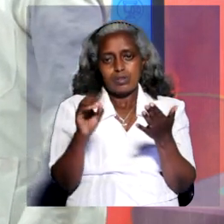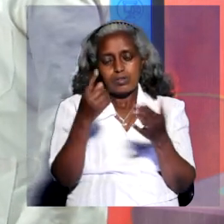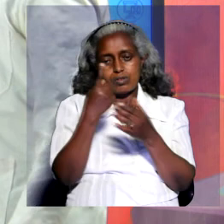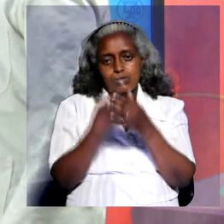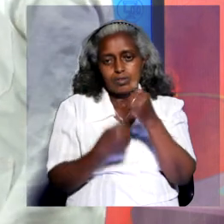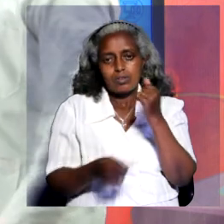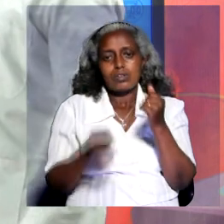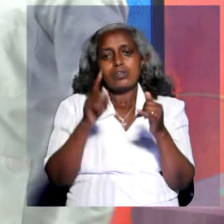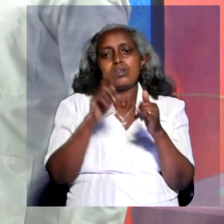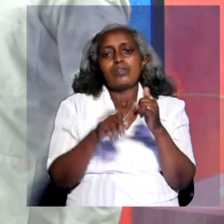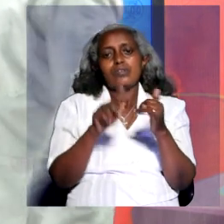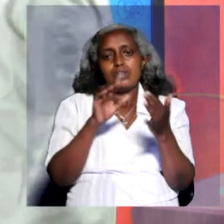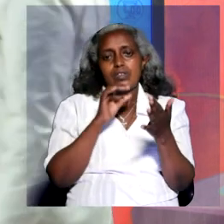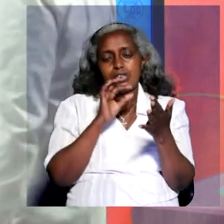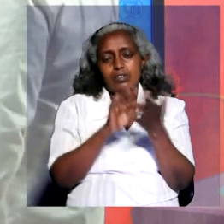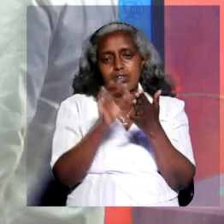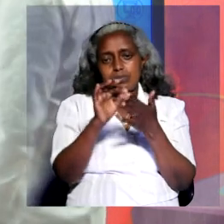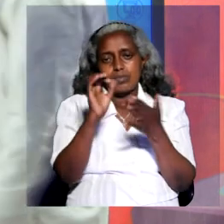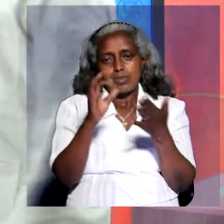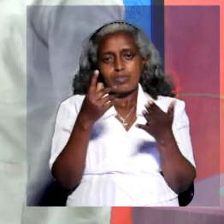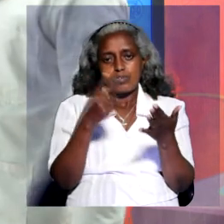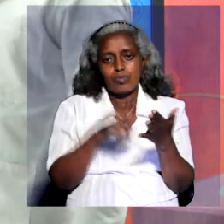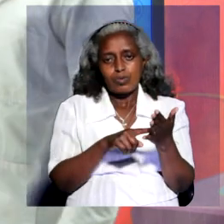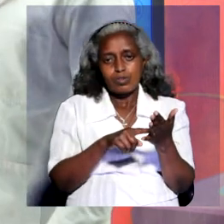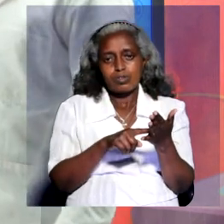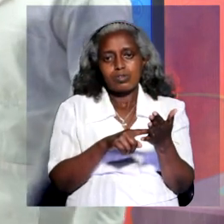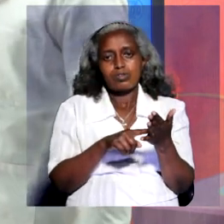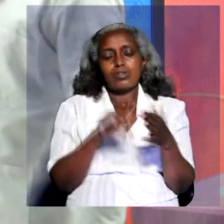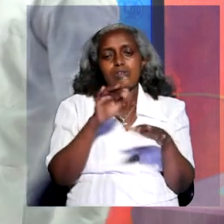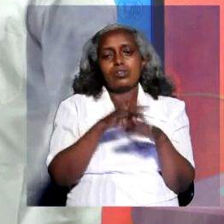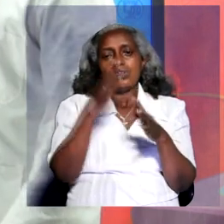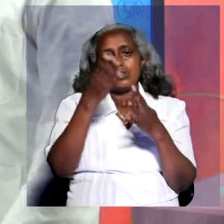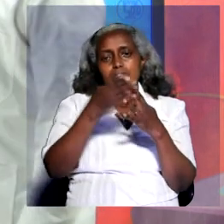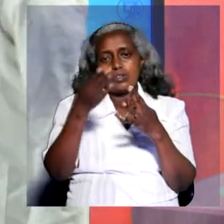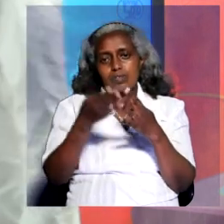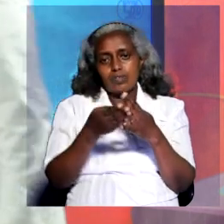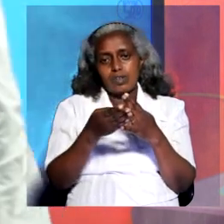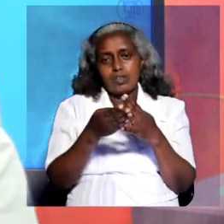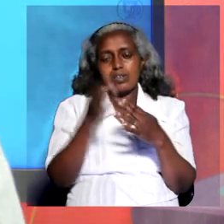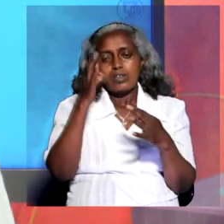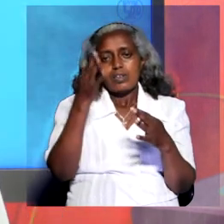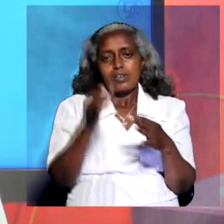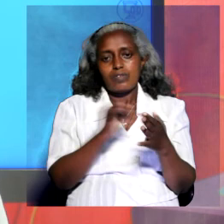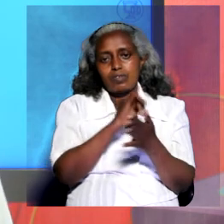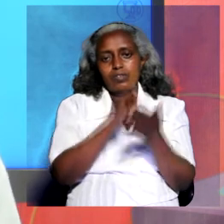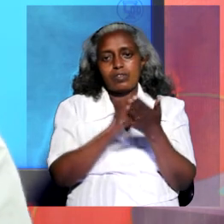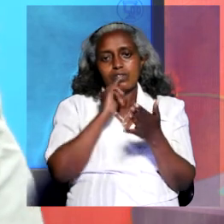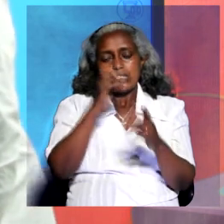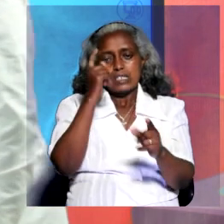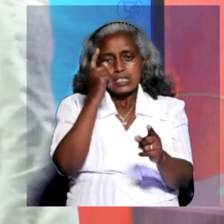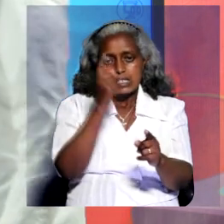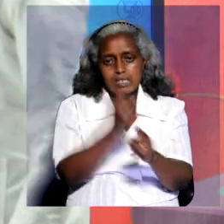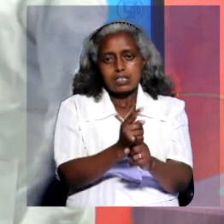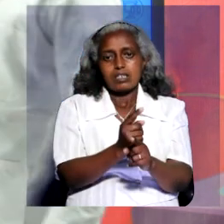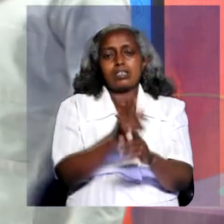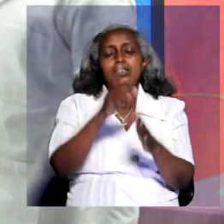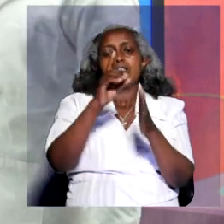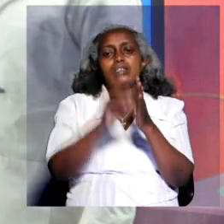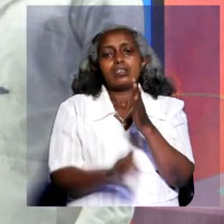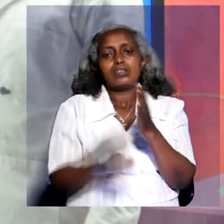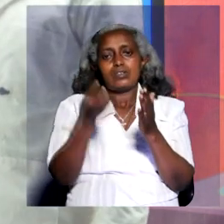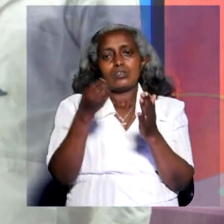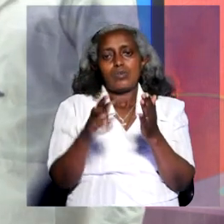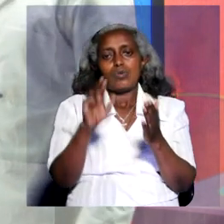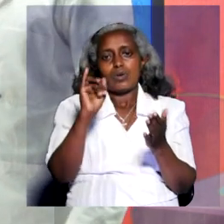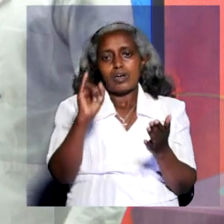for finite number of points on that interval, then f is it is strictly decreasing